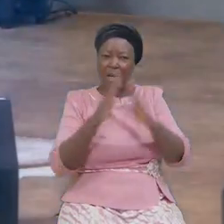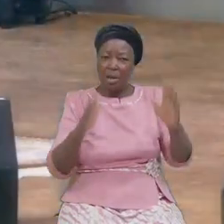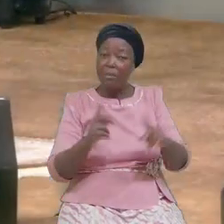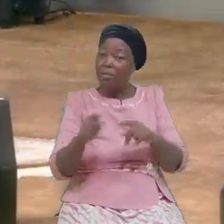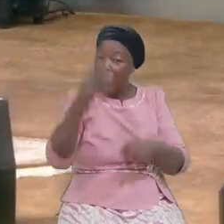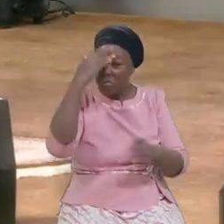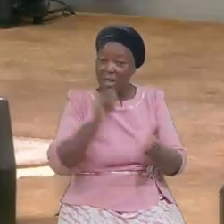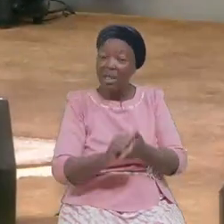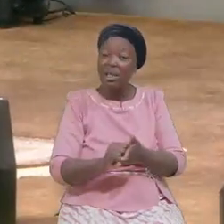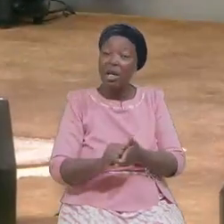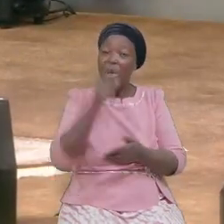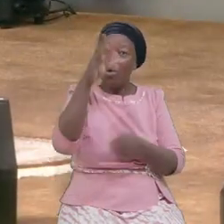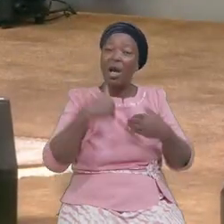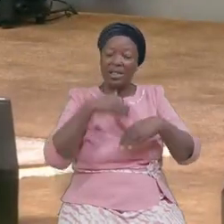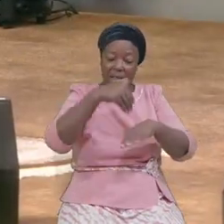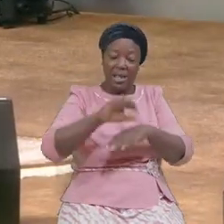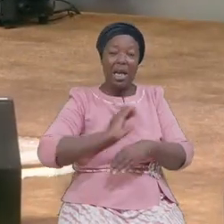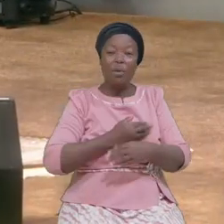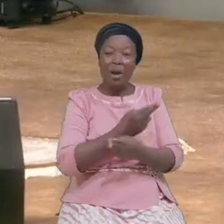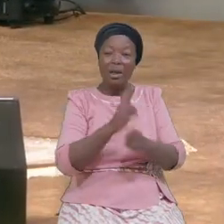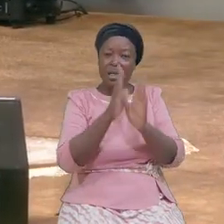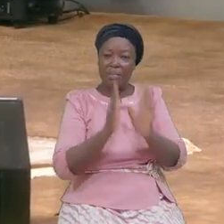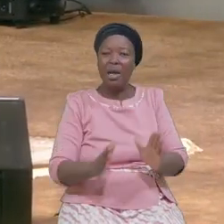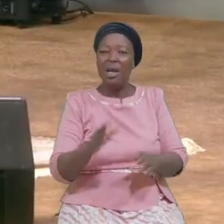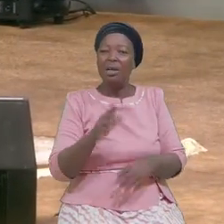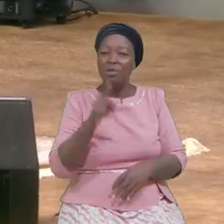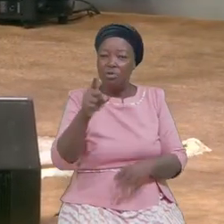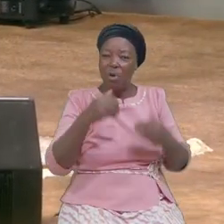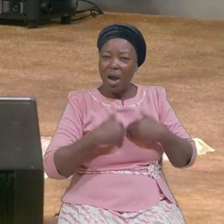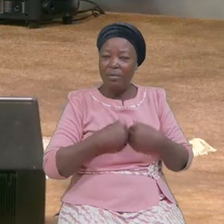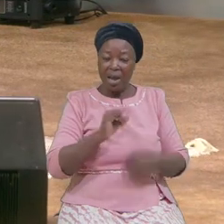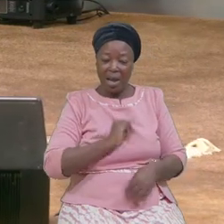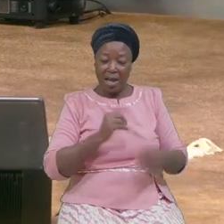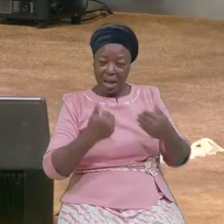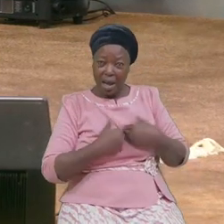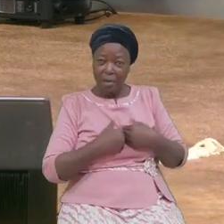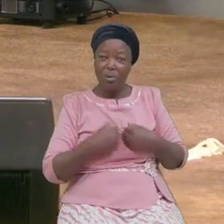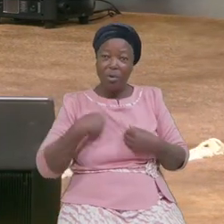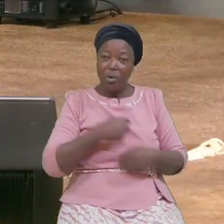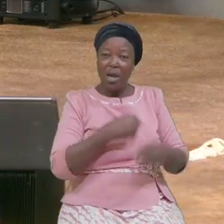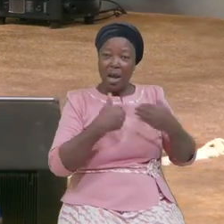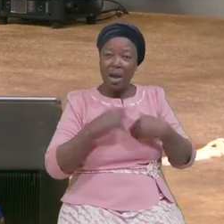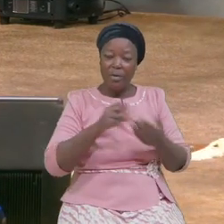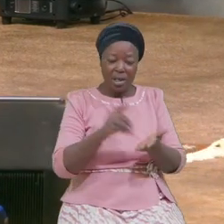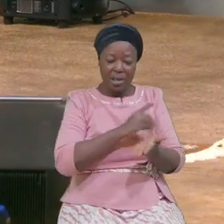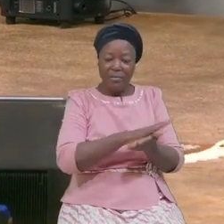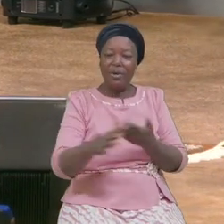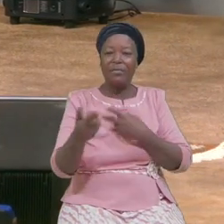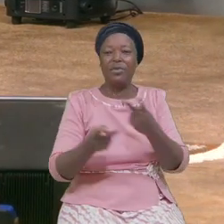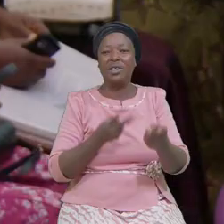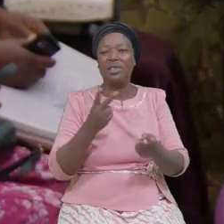our Redeemer. You have, I have, we have a divine